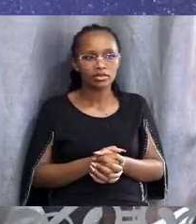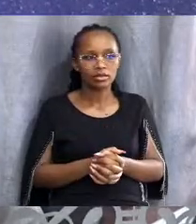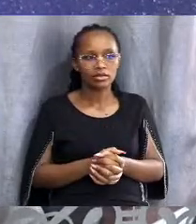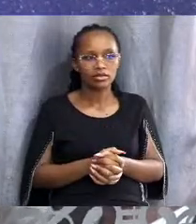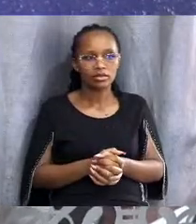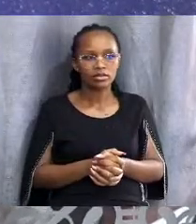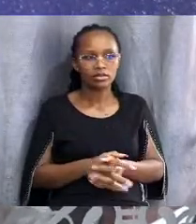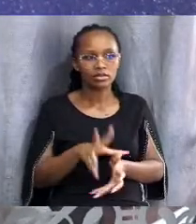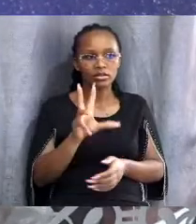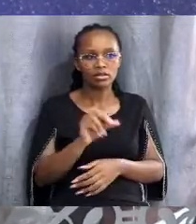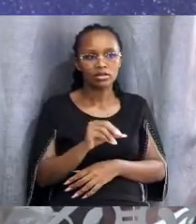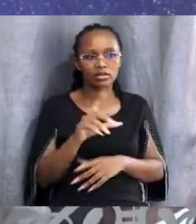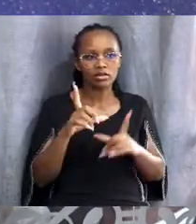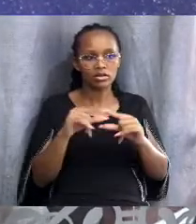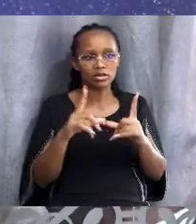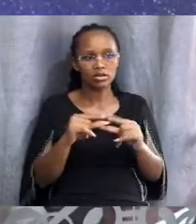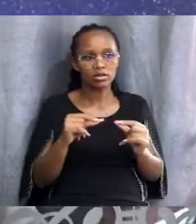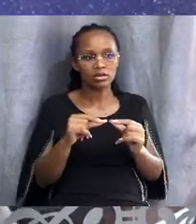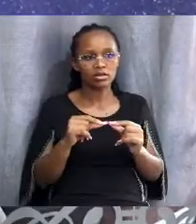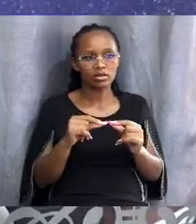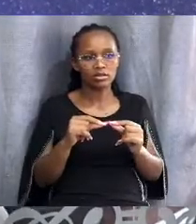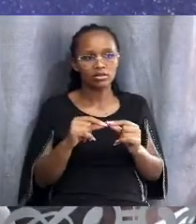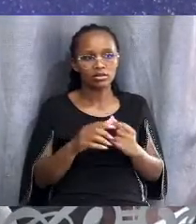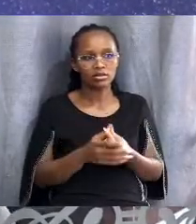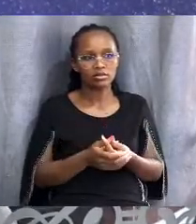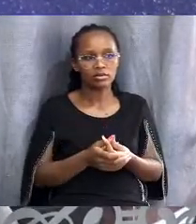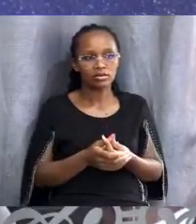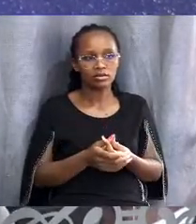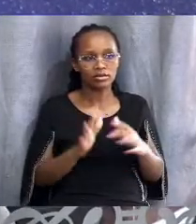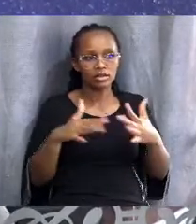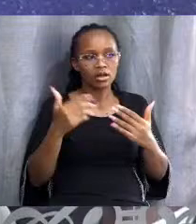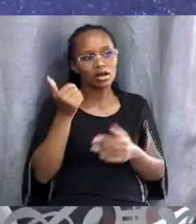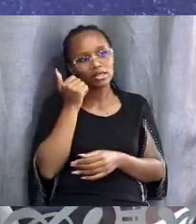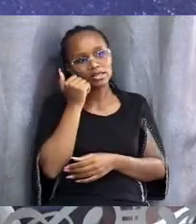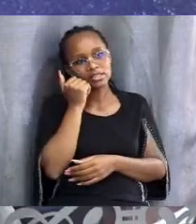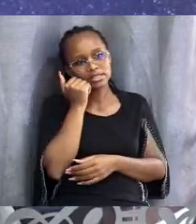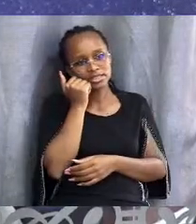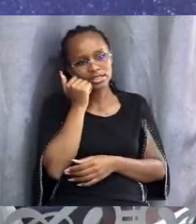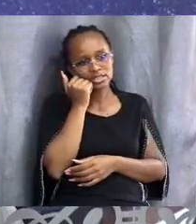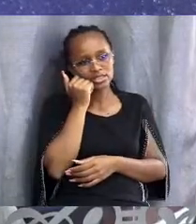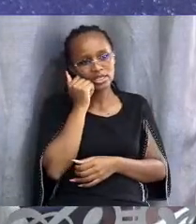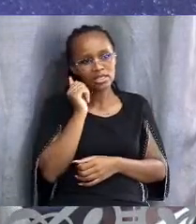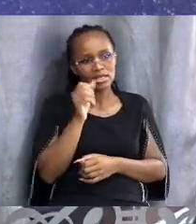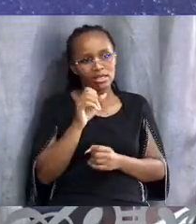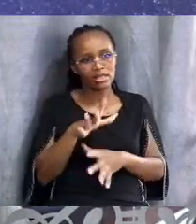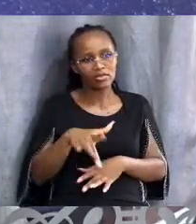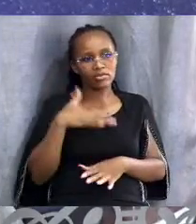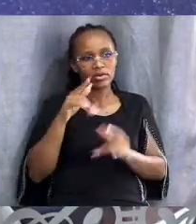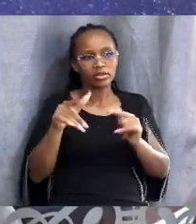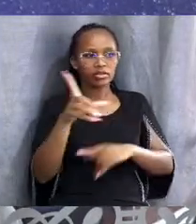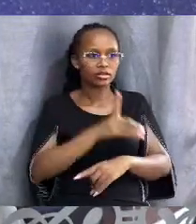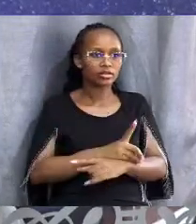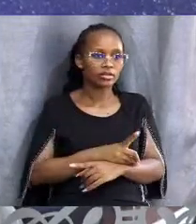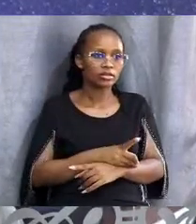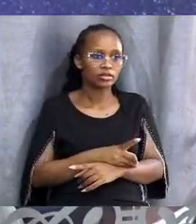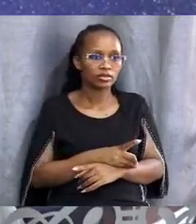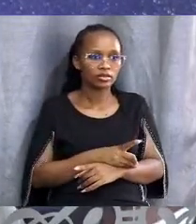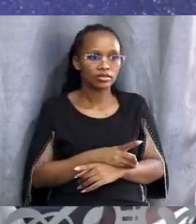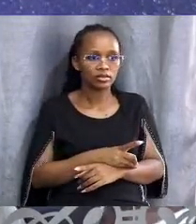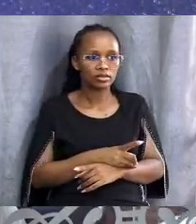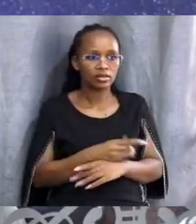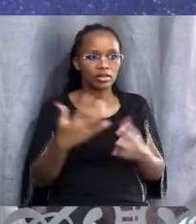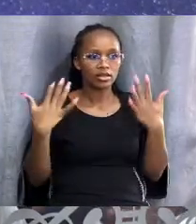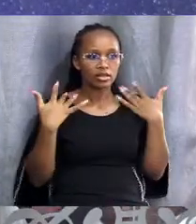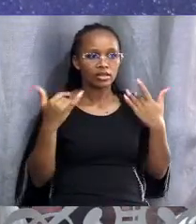No words I write could ever say how sad and empty I feel today. the